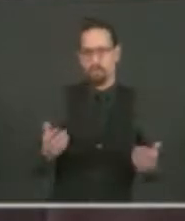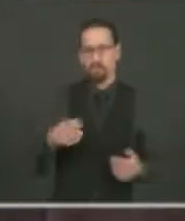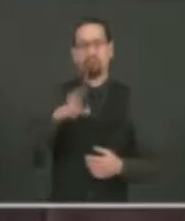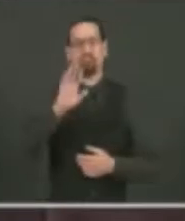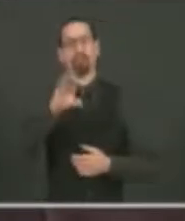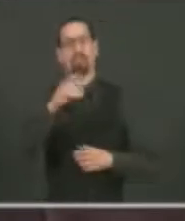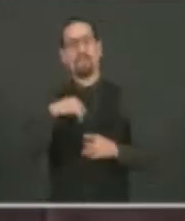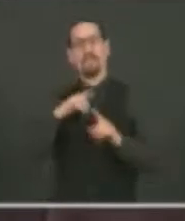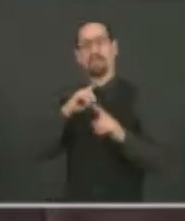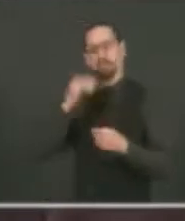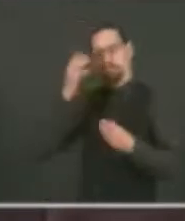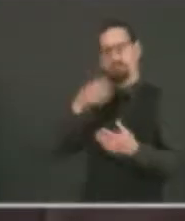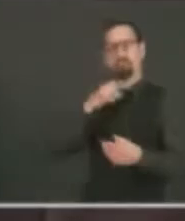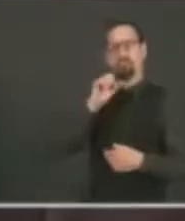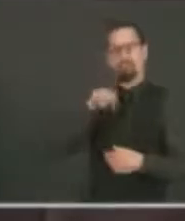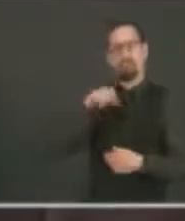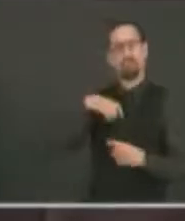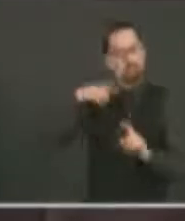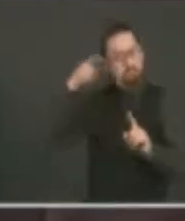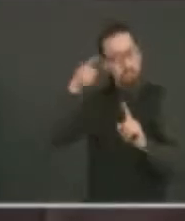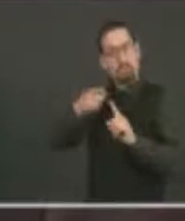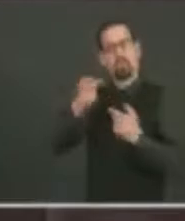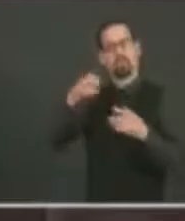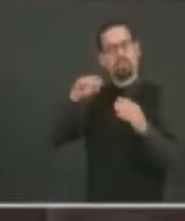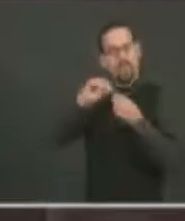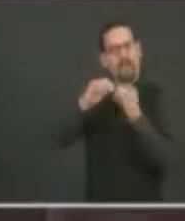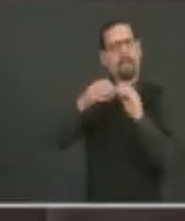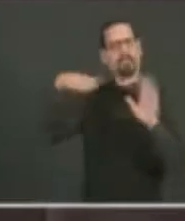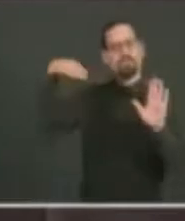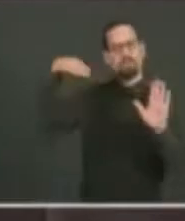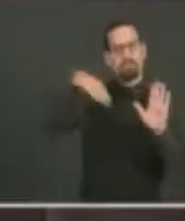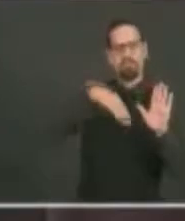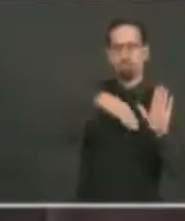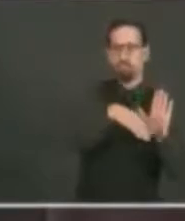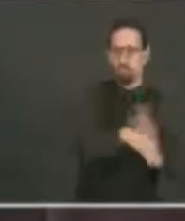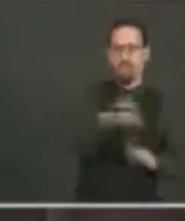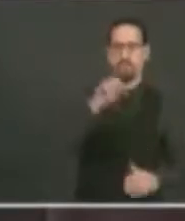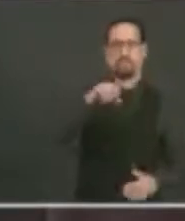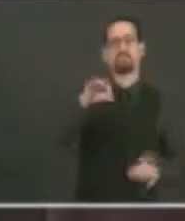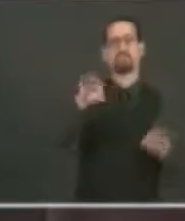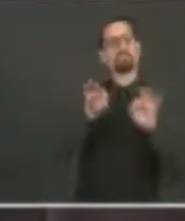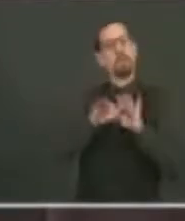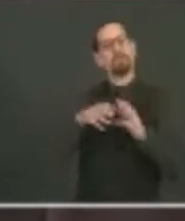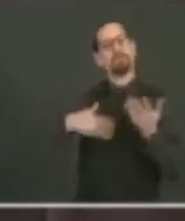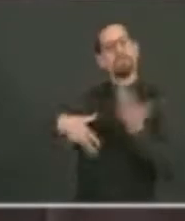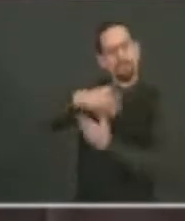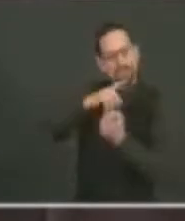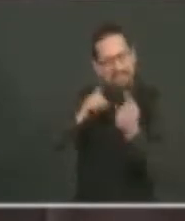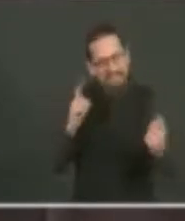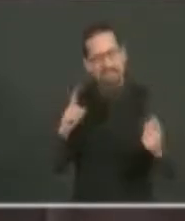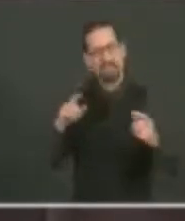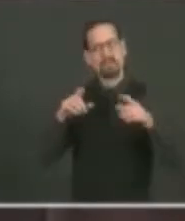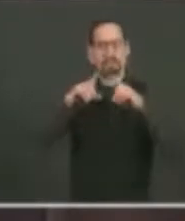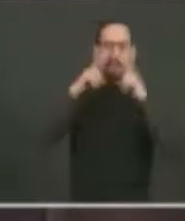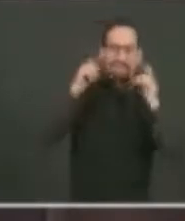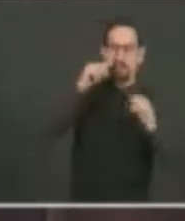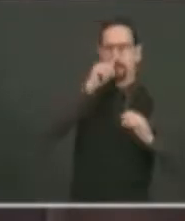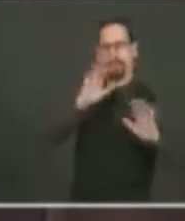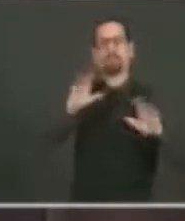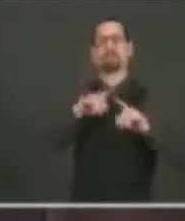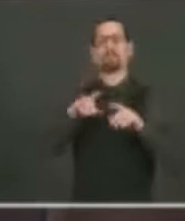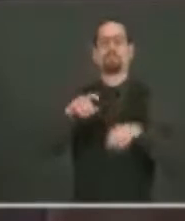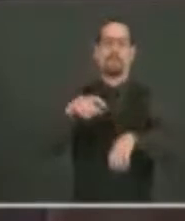and to do all of the steps that we need to, like masking and distancing. Time will tell. We'll continue to follow the data.